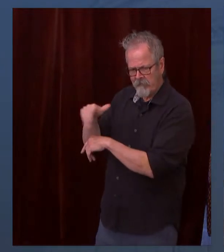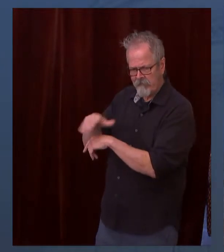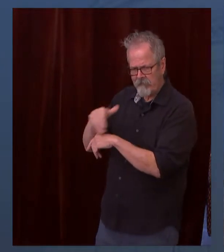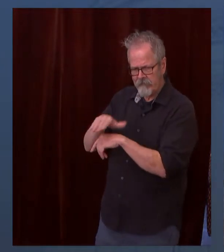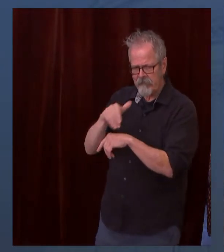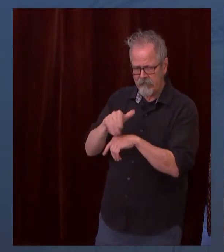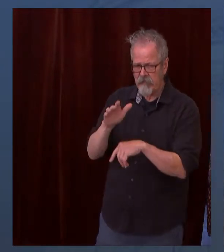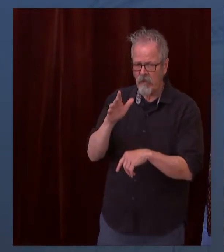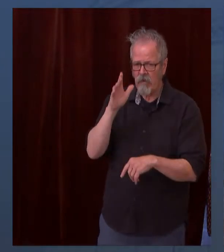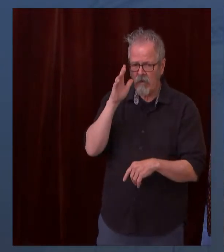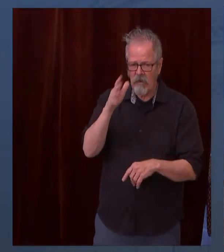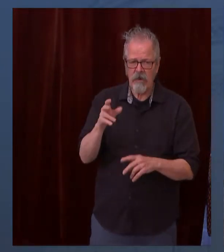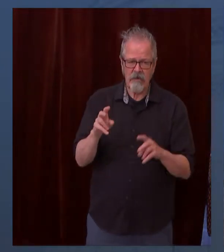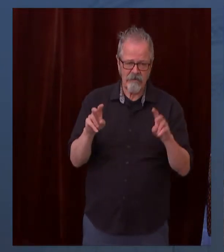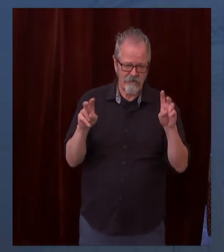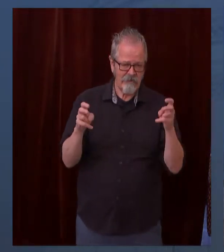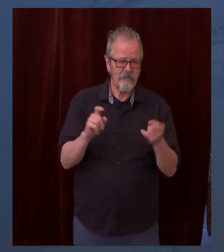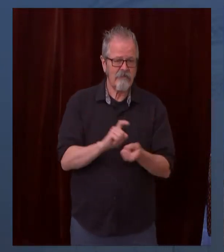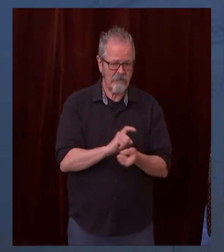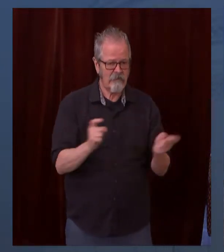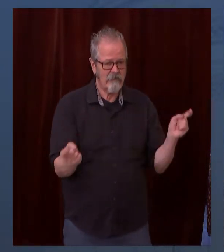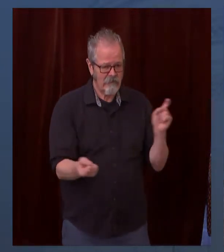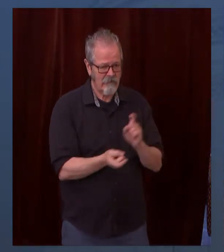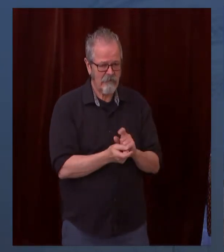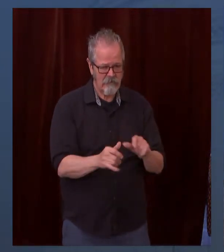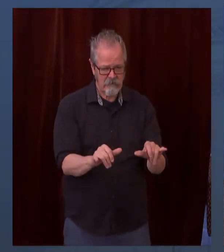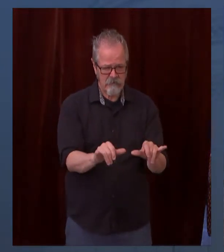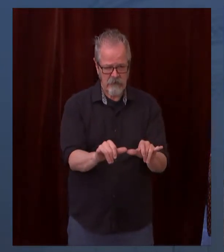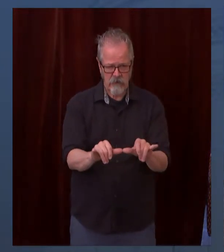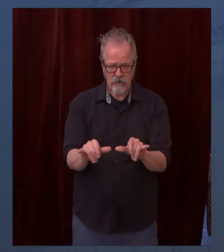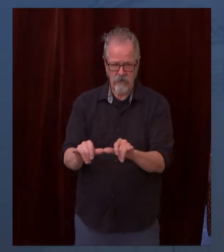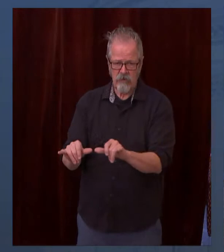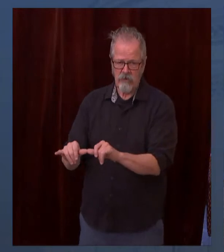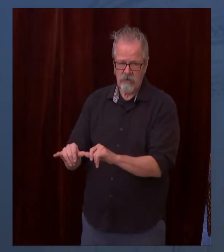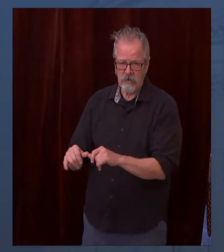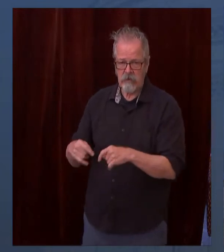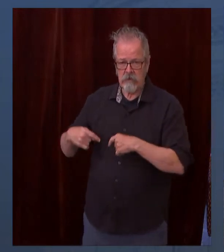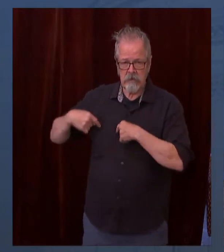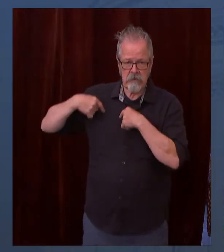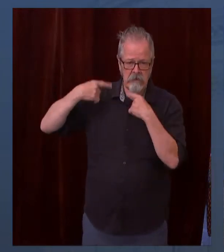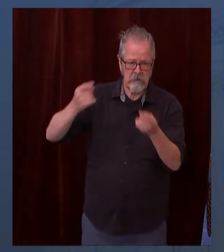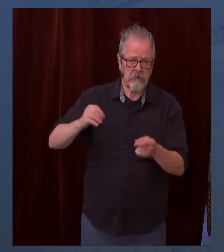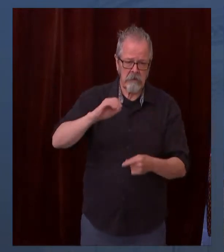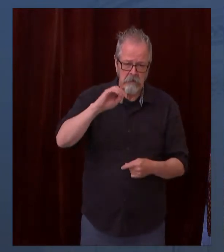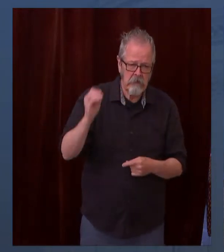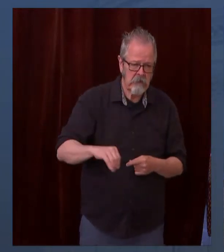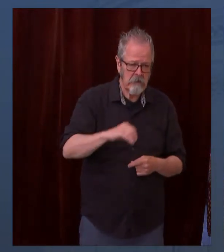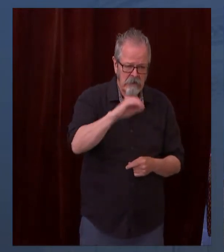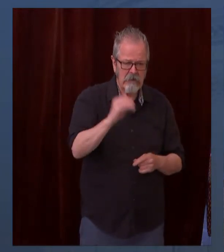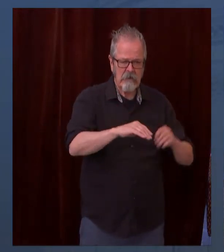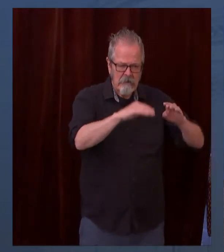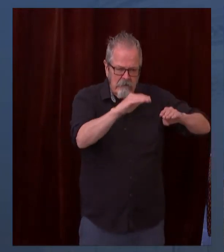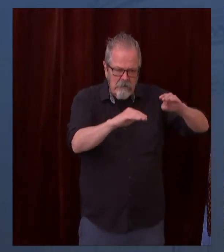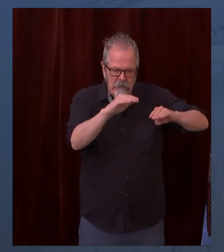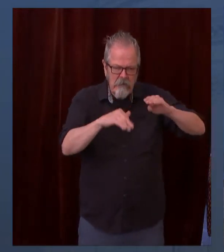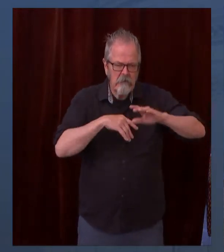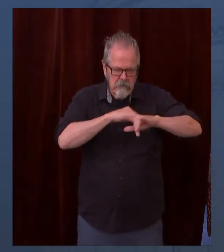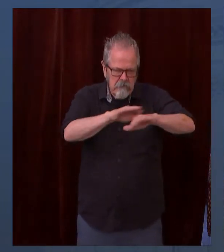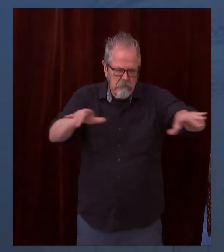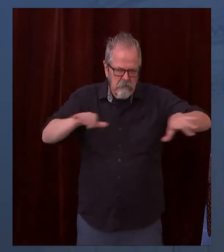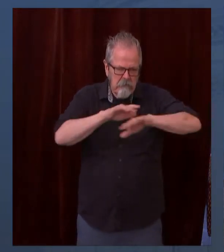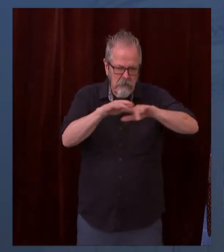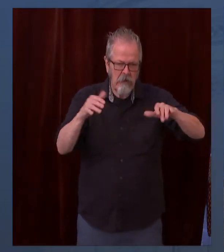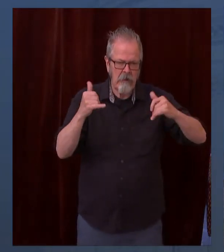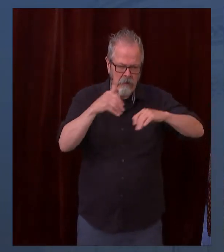the population of counties because we are seeing different demands rates from counties based on